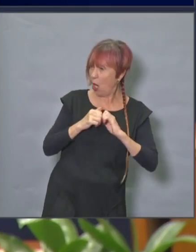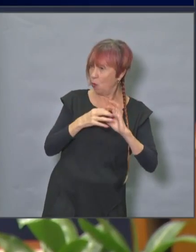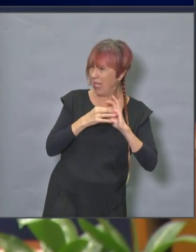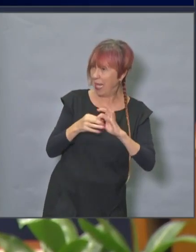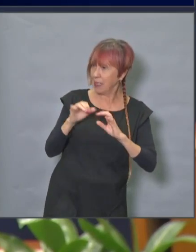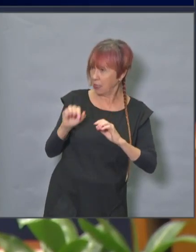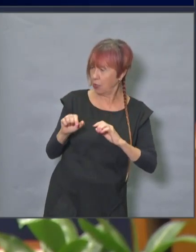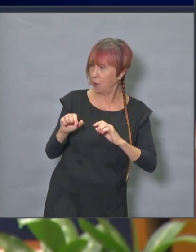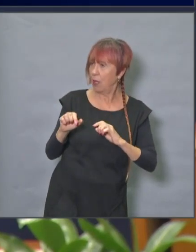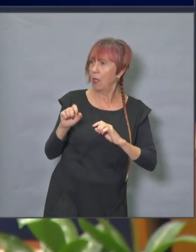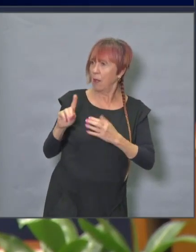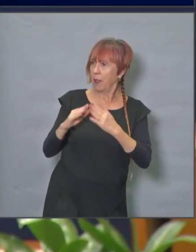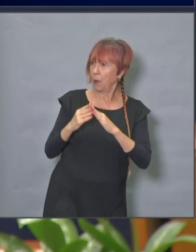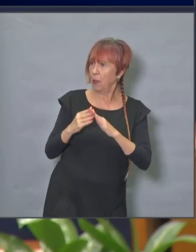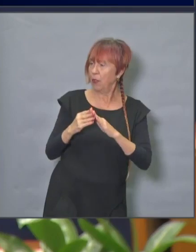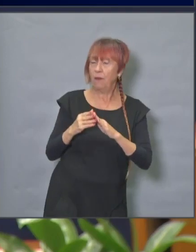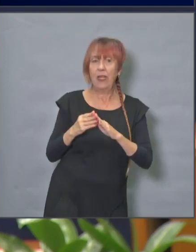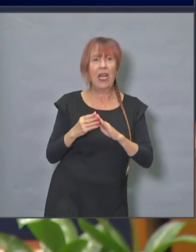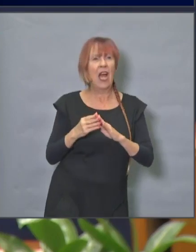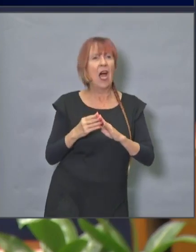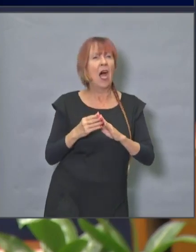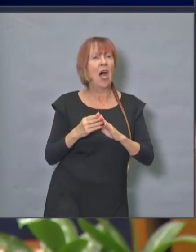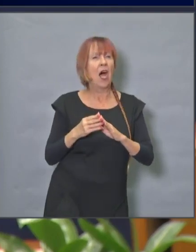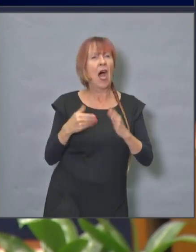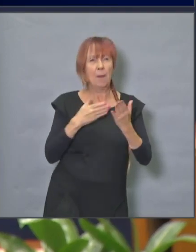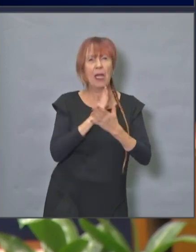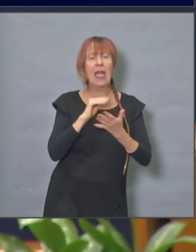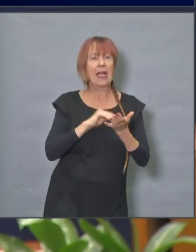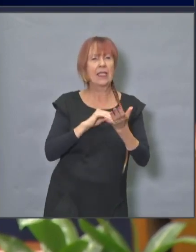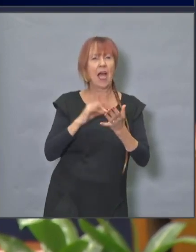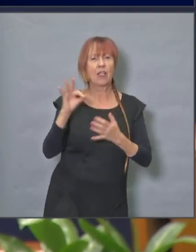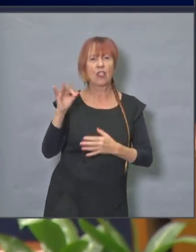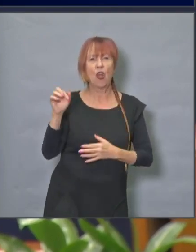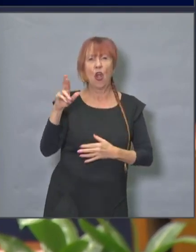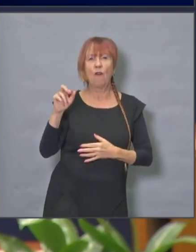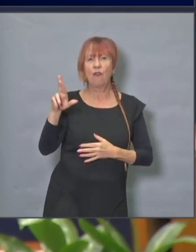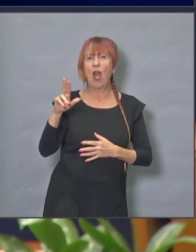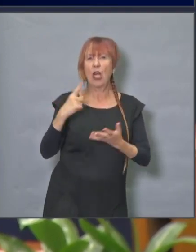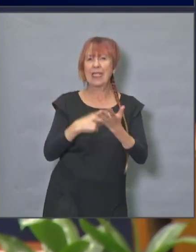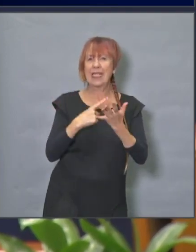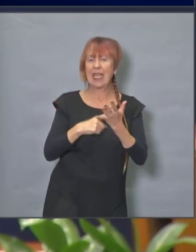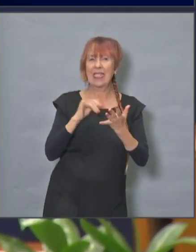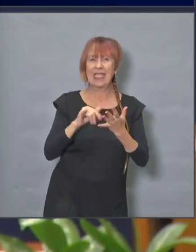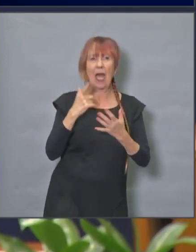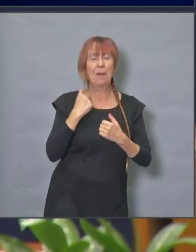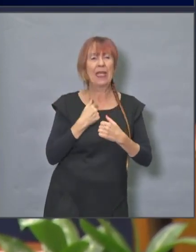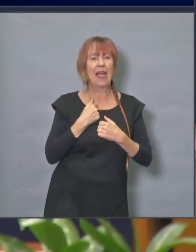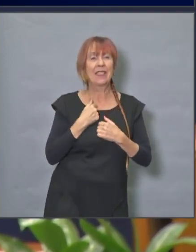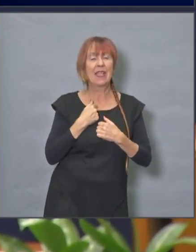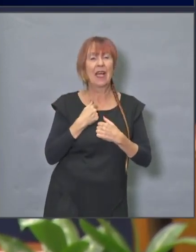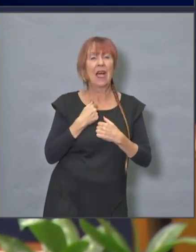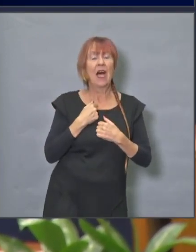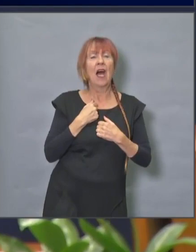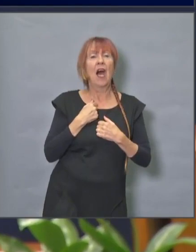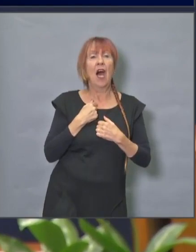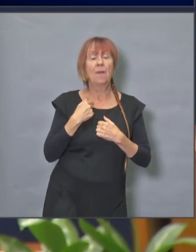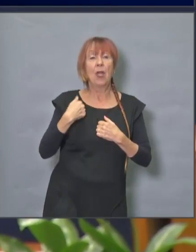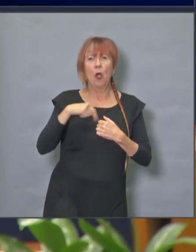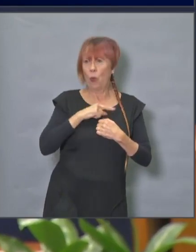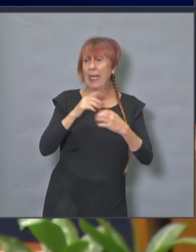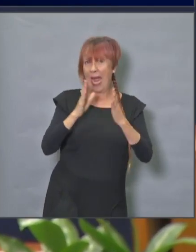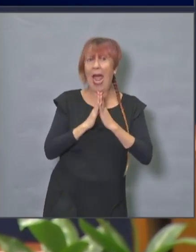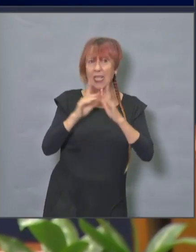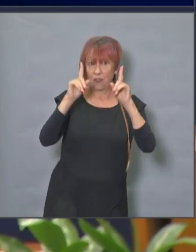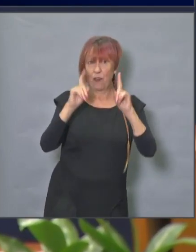be public? I'm going to let Dr. Farrar talk about that as well, because again, Supervisor Kuehl, we've asked for the